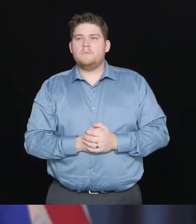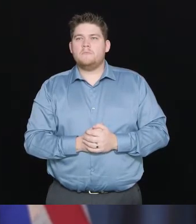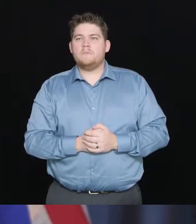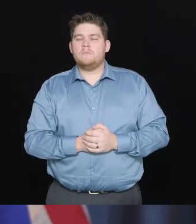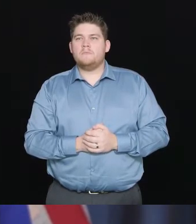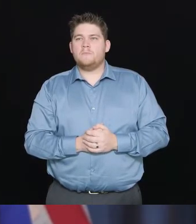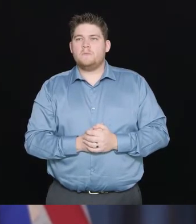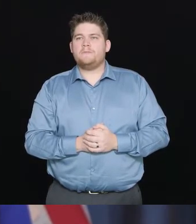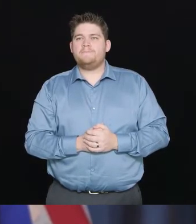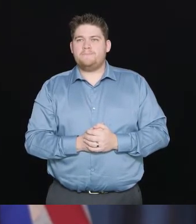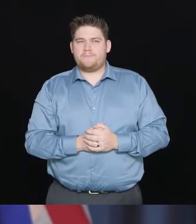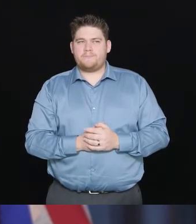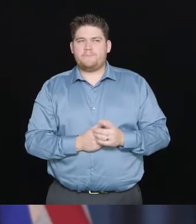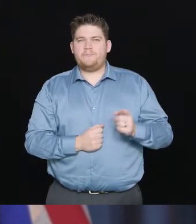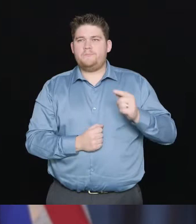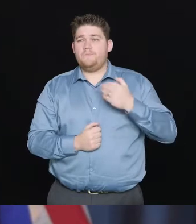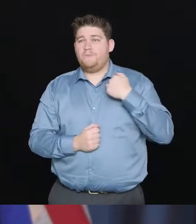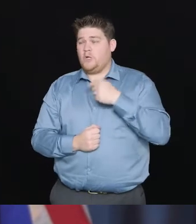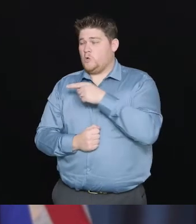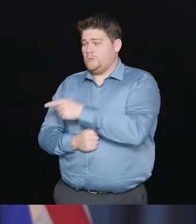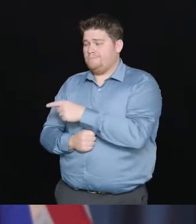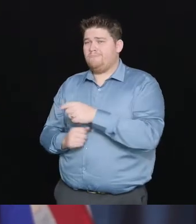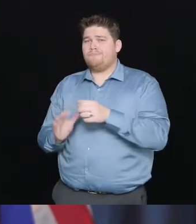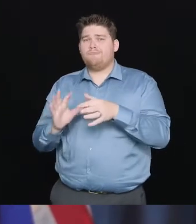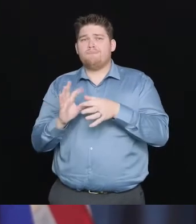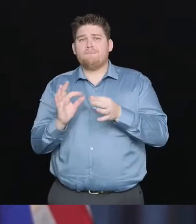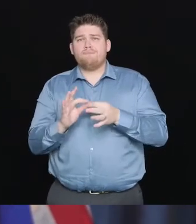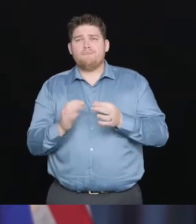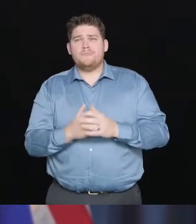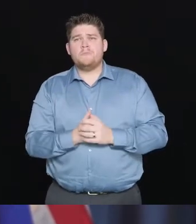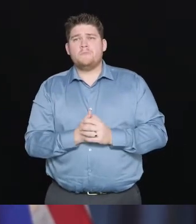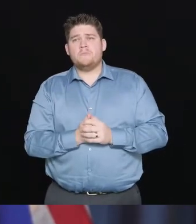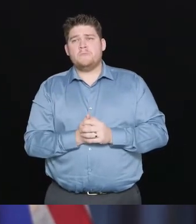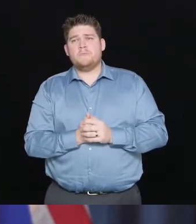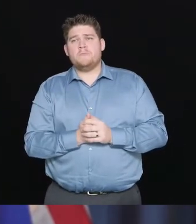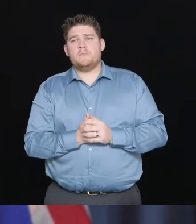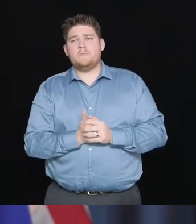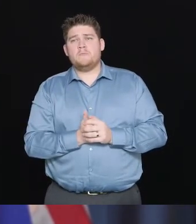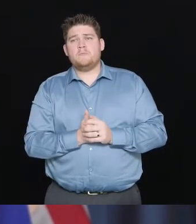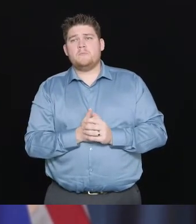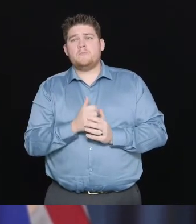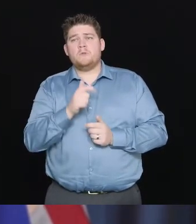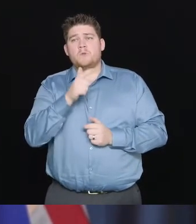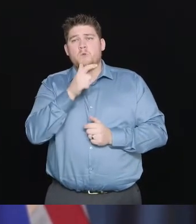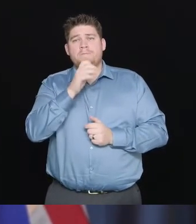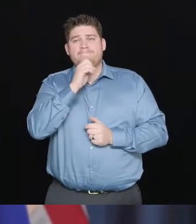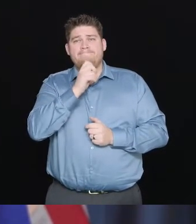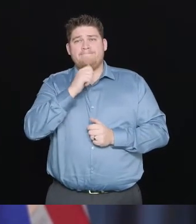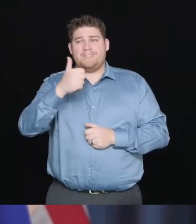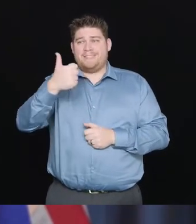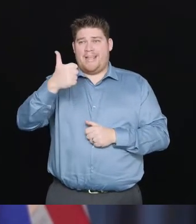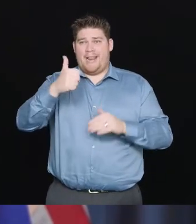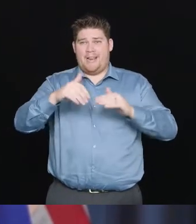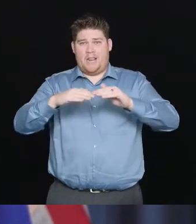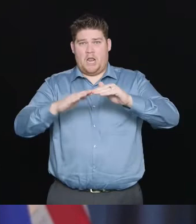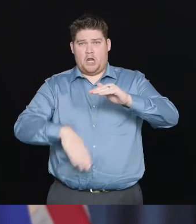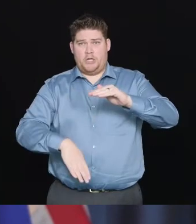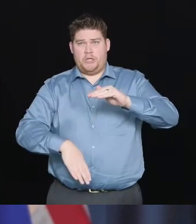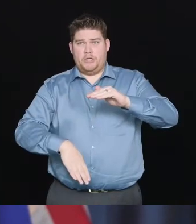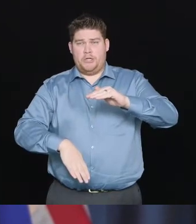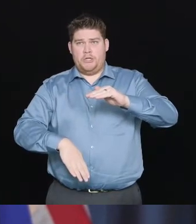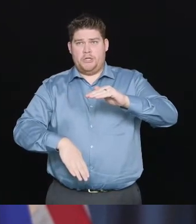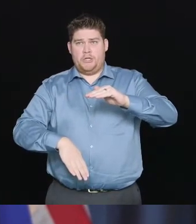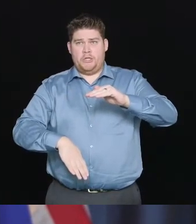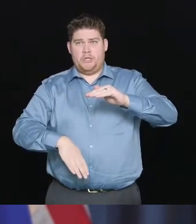a trial. So do you have any updates for this trial's condition right now in the hospital?